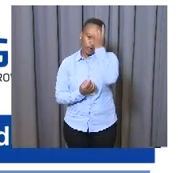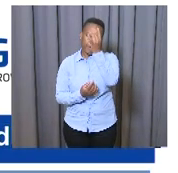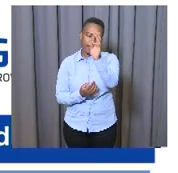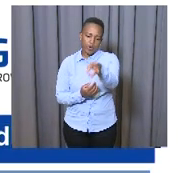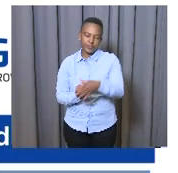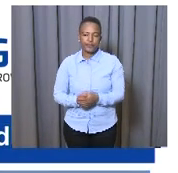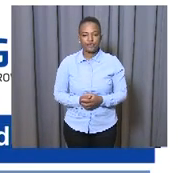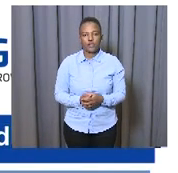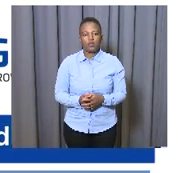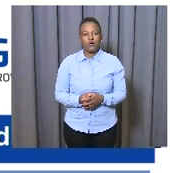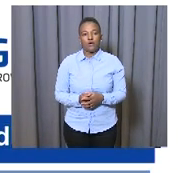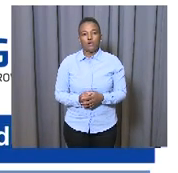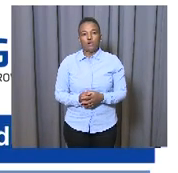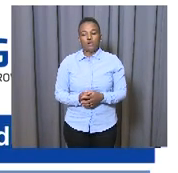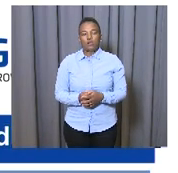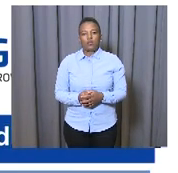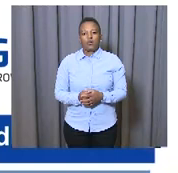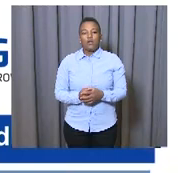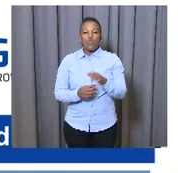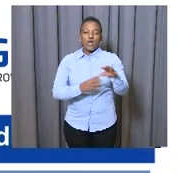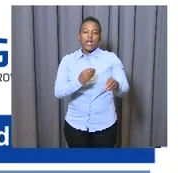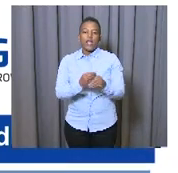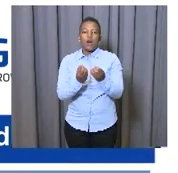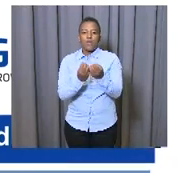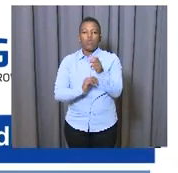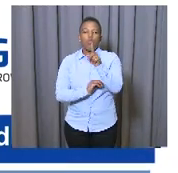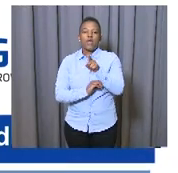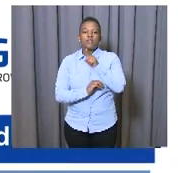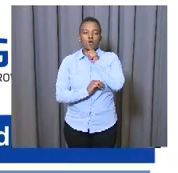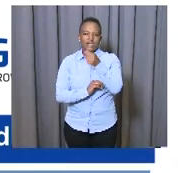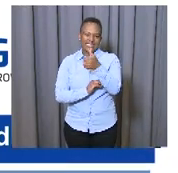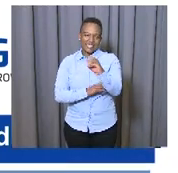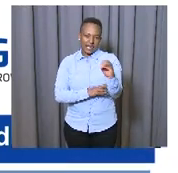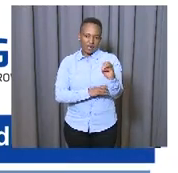we are adding 1,600 beds,